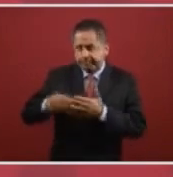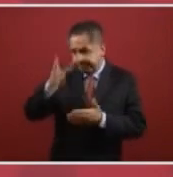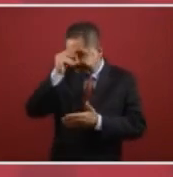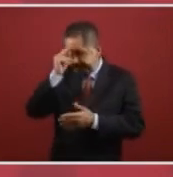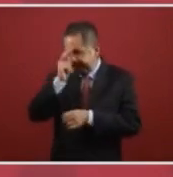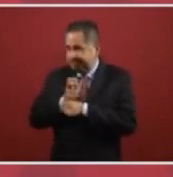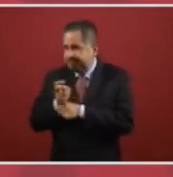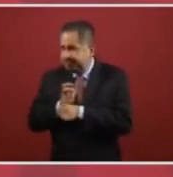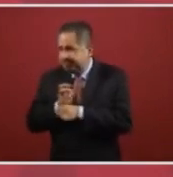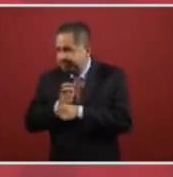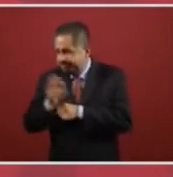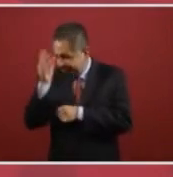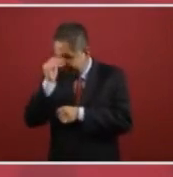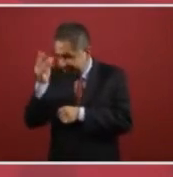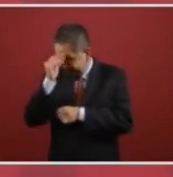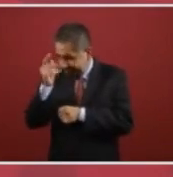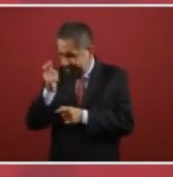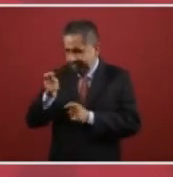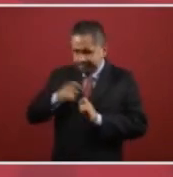as apprentices.